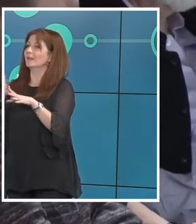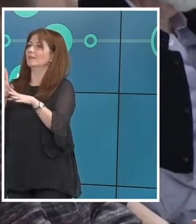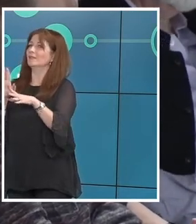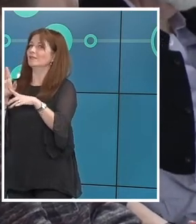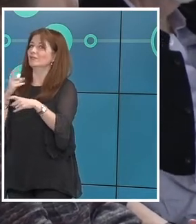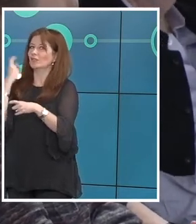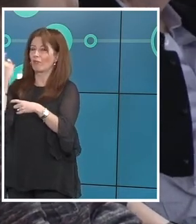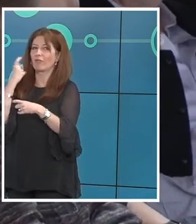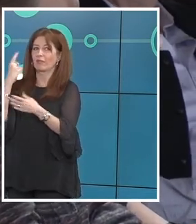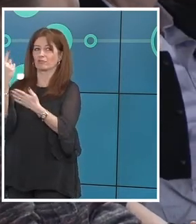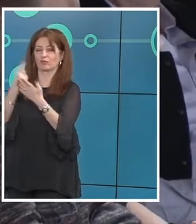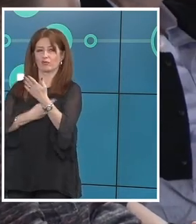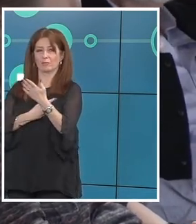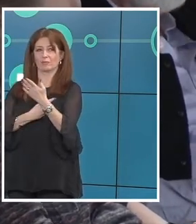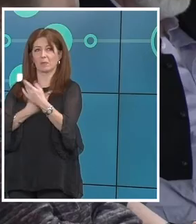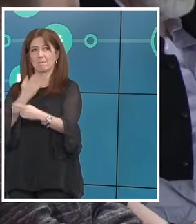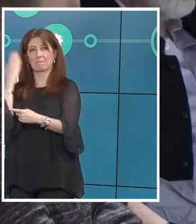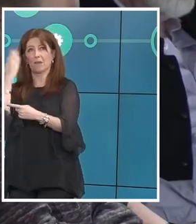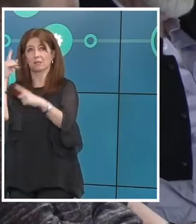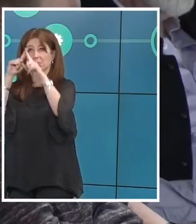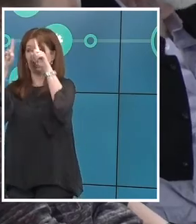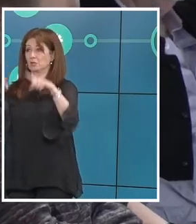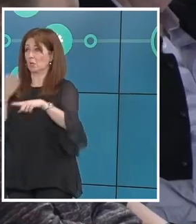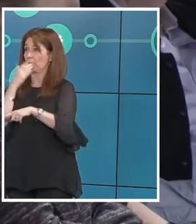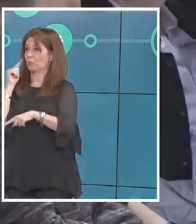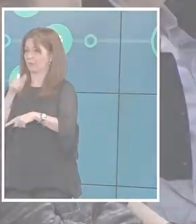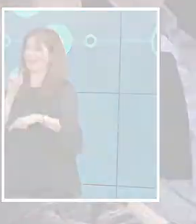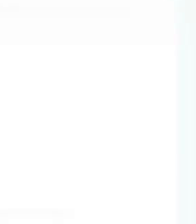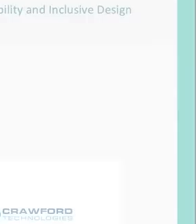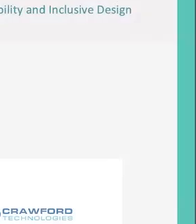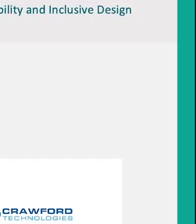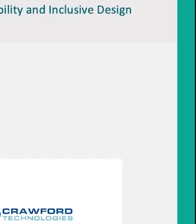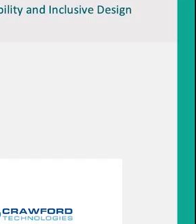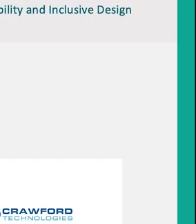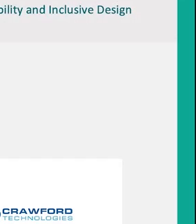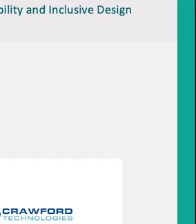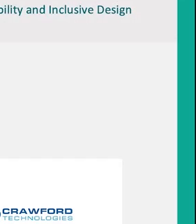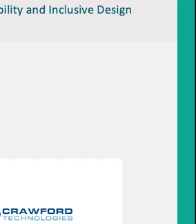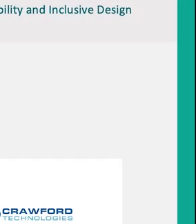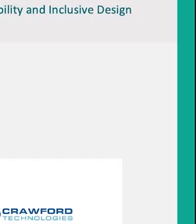you're not going to have any pictures and then film it. Cool. It makes it a lot more accessible.